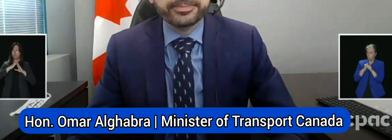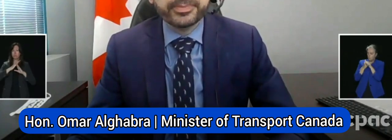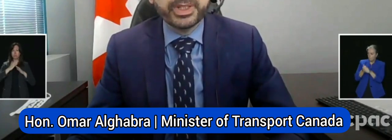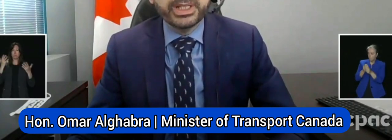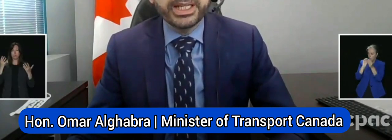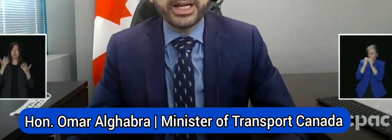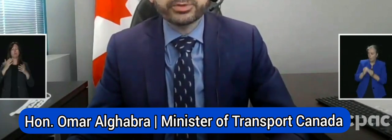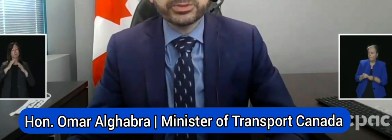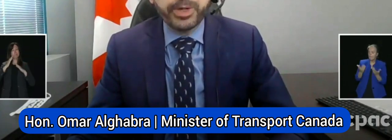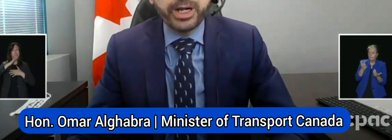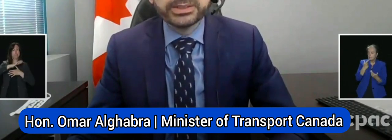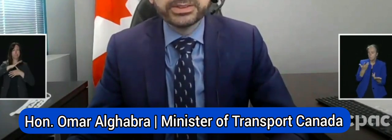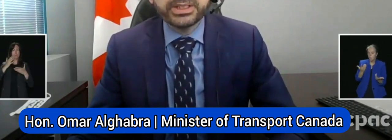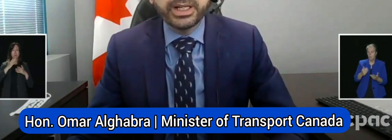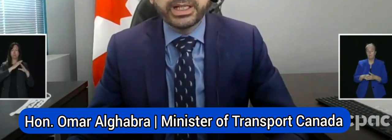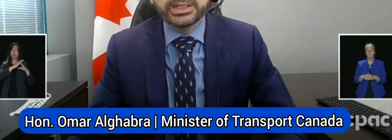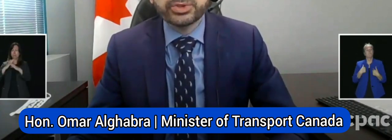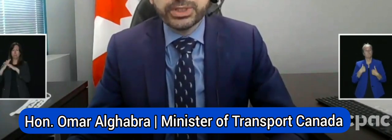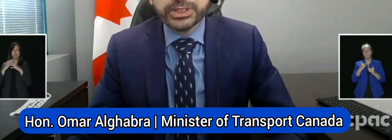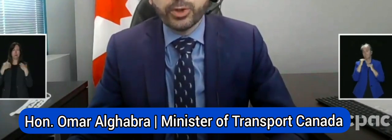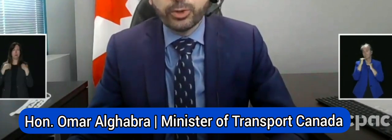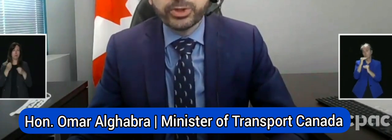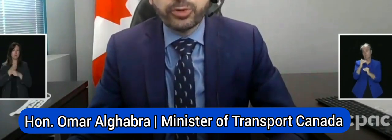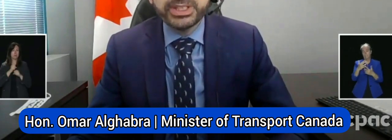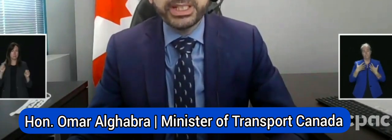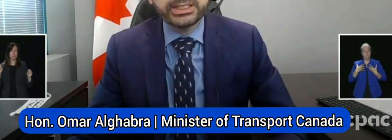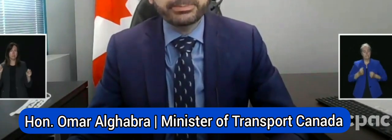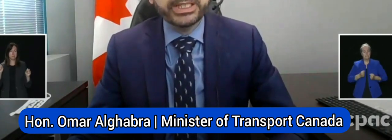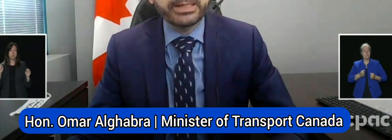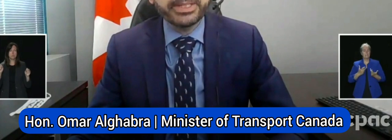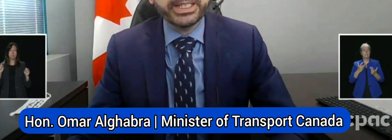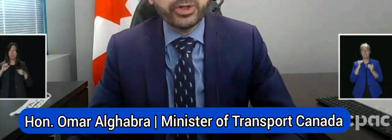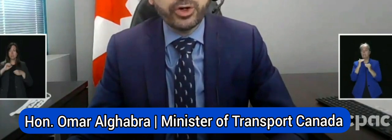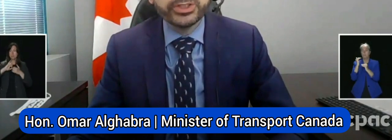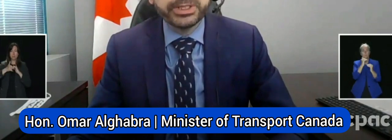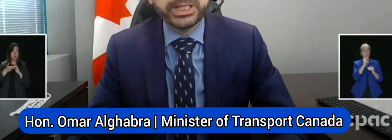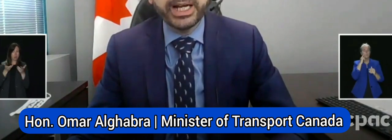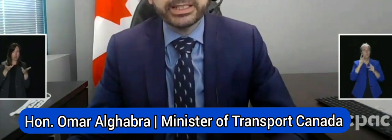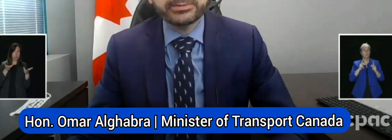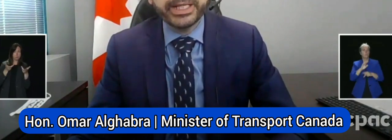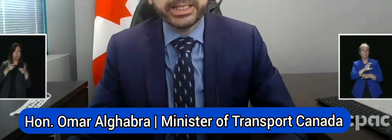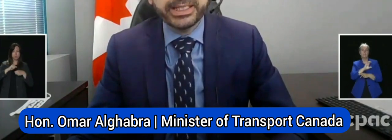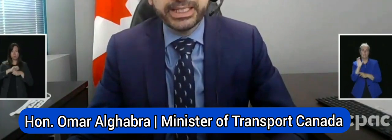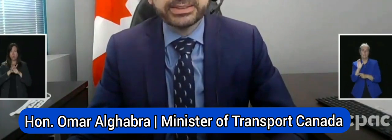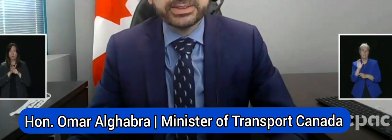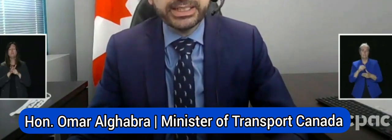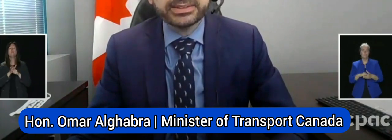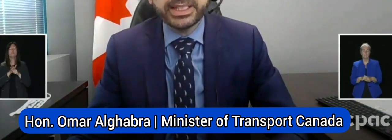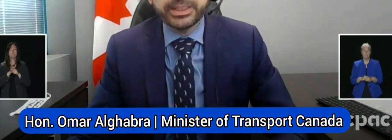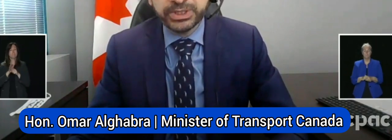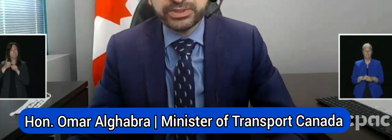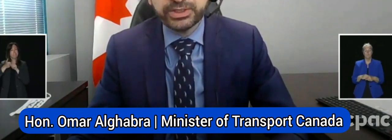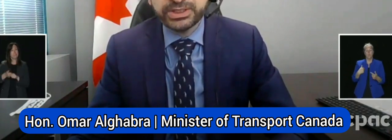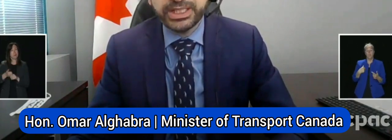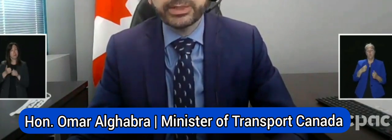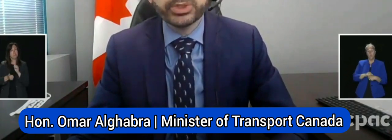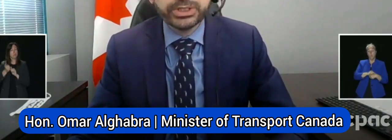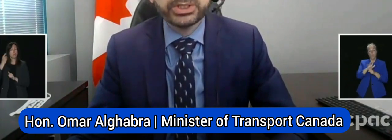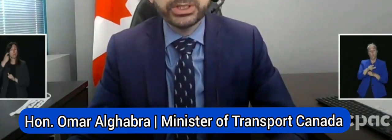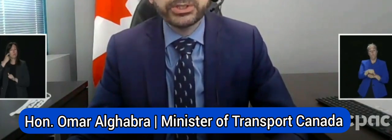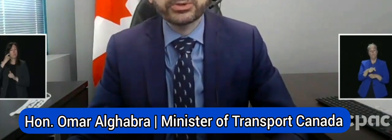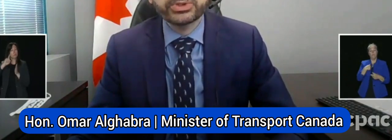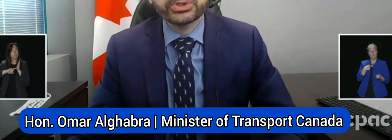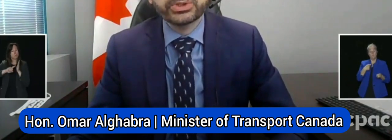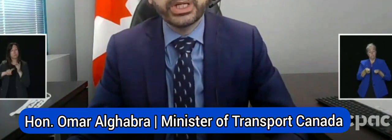safety. And our response to the global COVID-19 pandemic has always been guided by the latest science and research, and